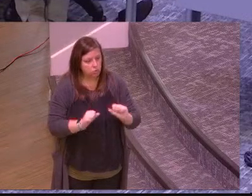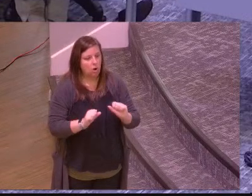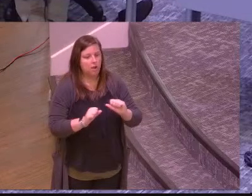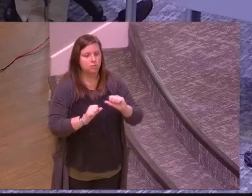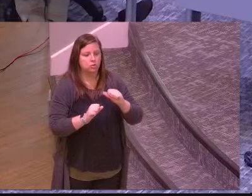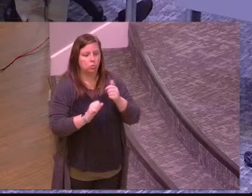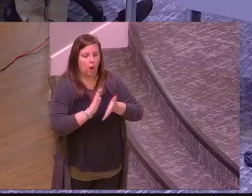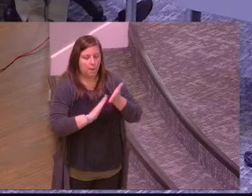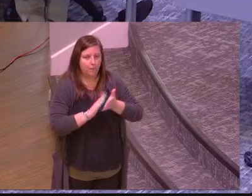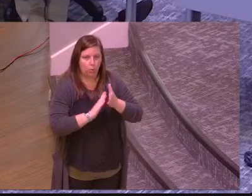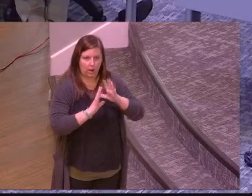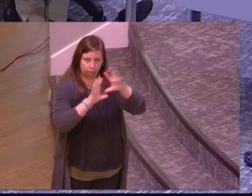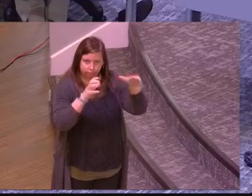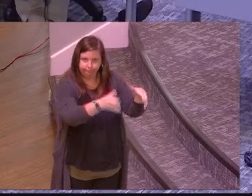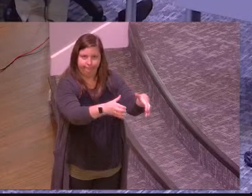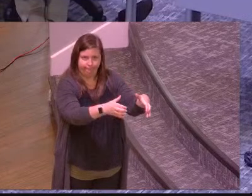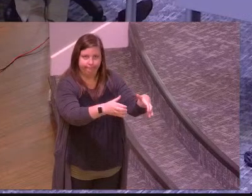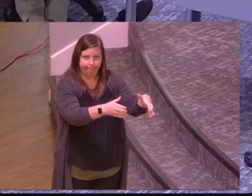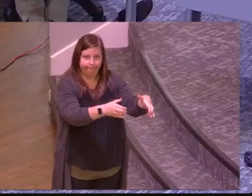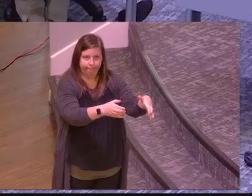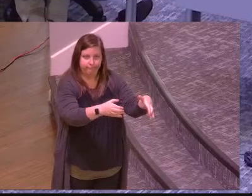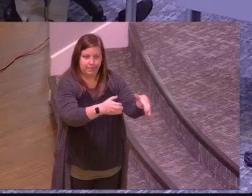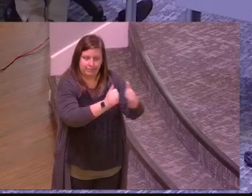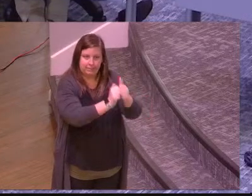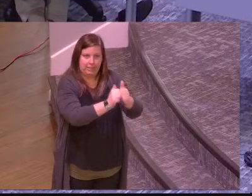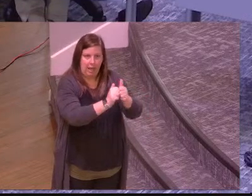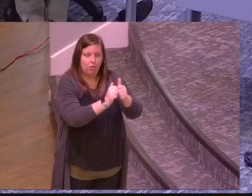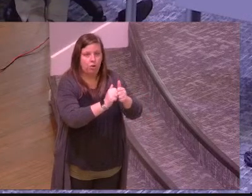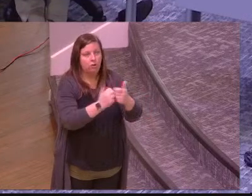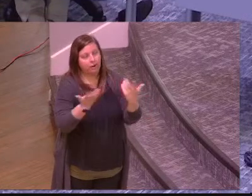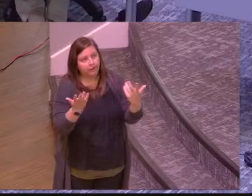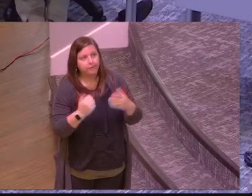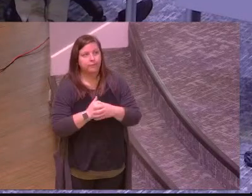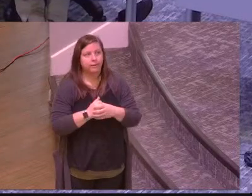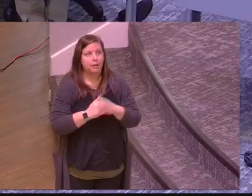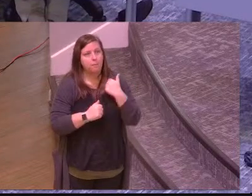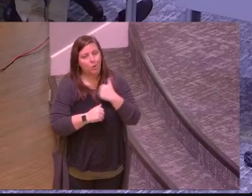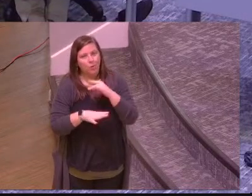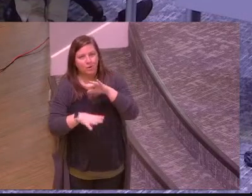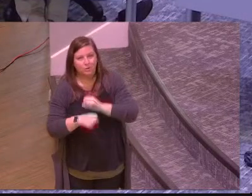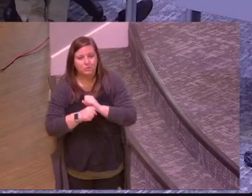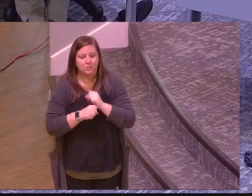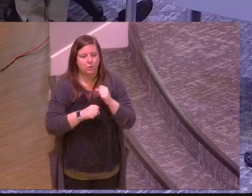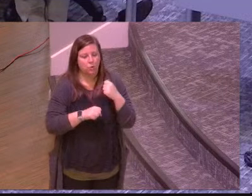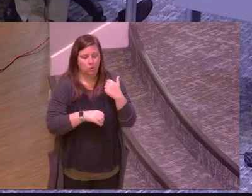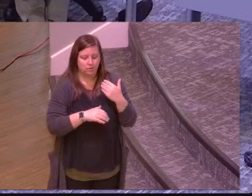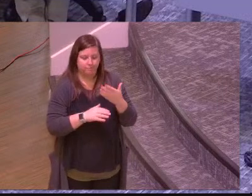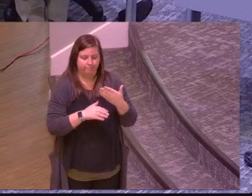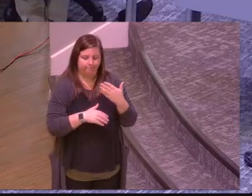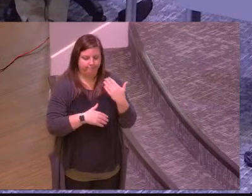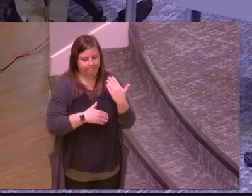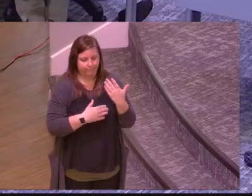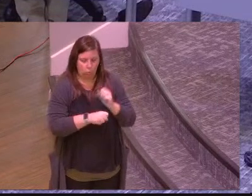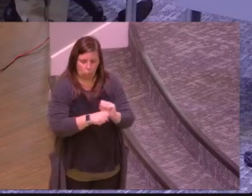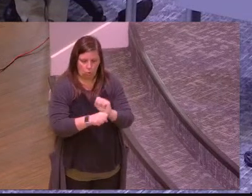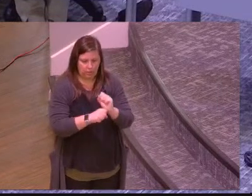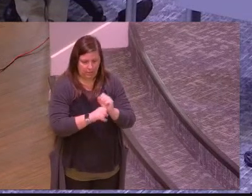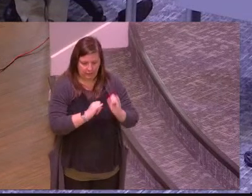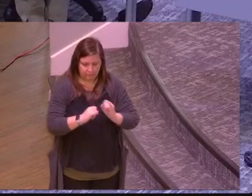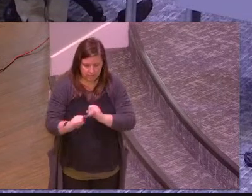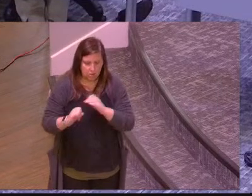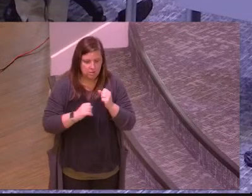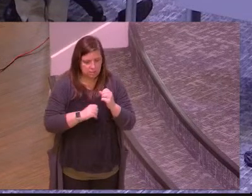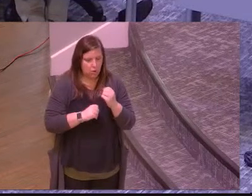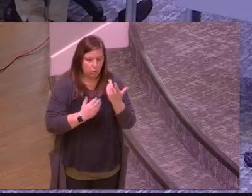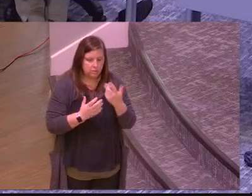I mean, there's, of course, like benefits from operating individually and in our own other respective roles. It can be challenging, like, to move